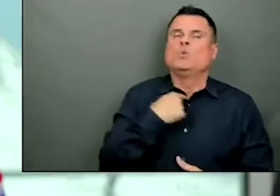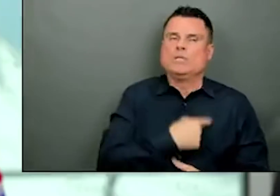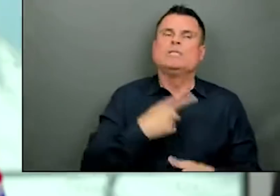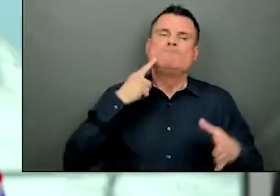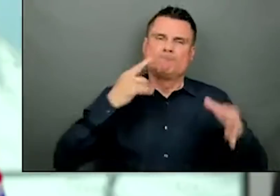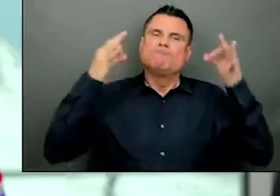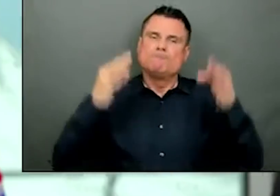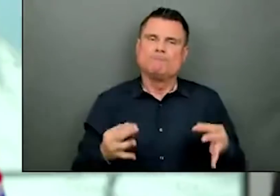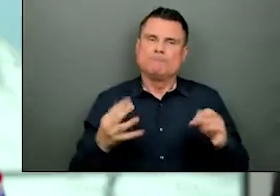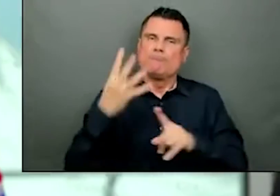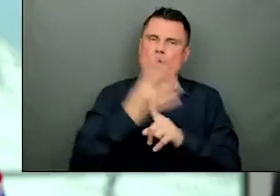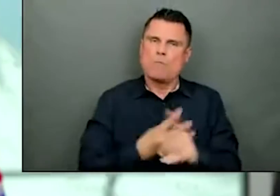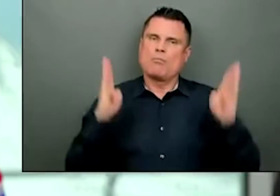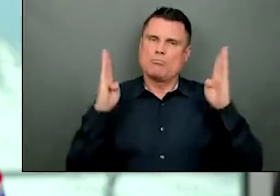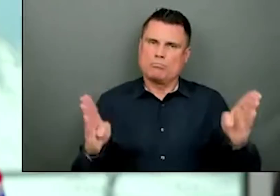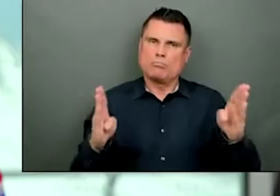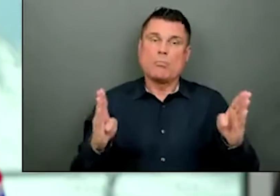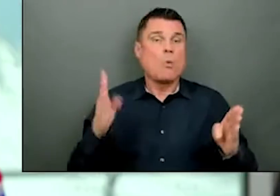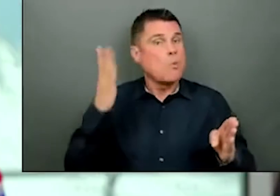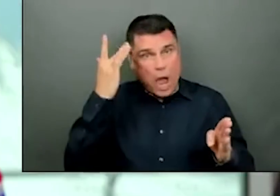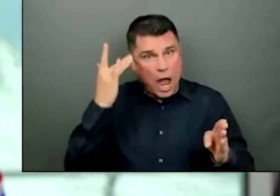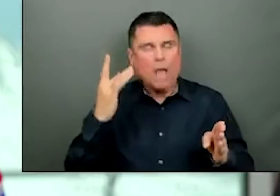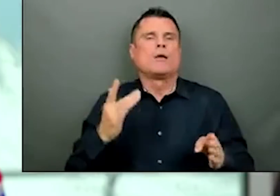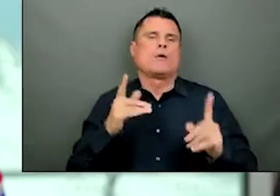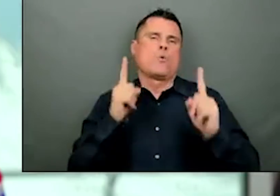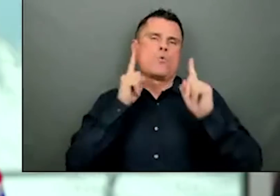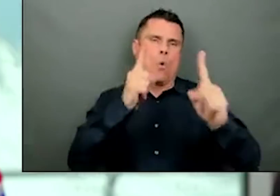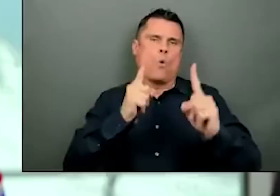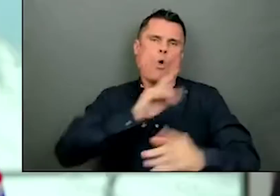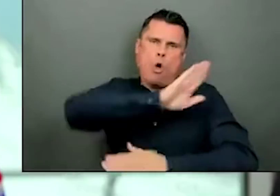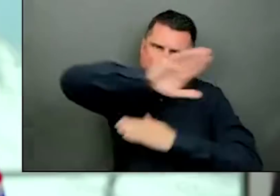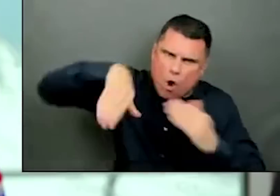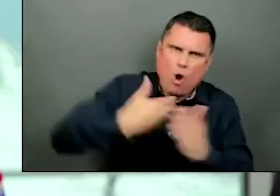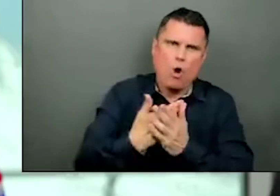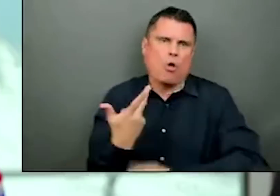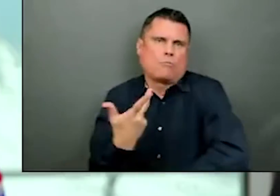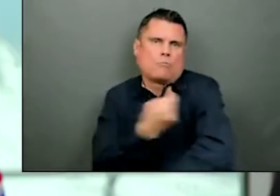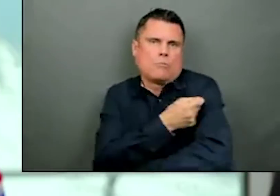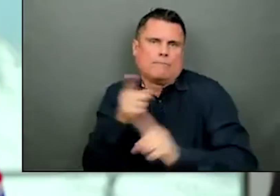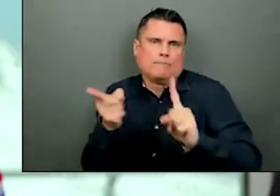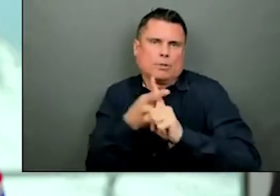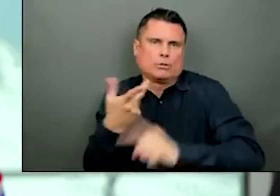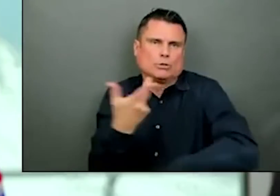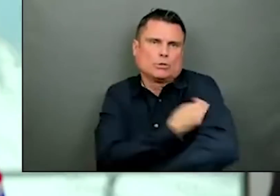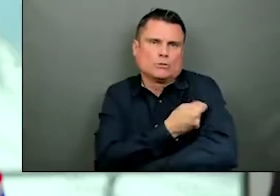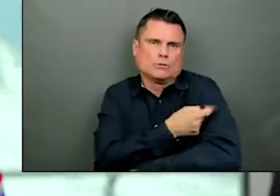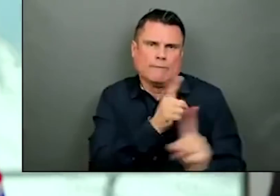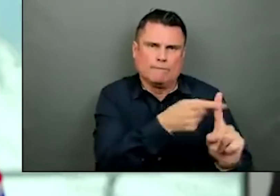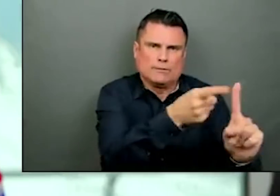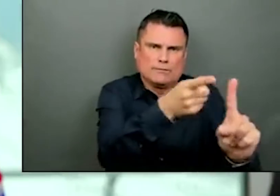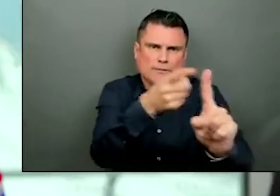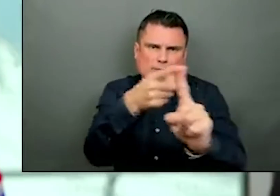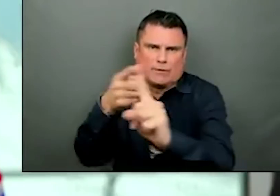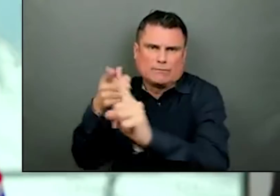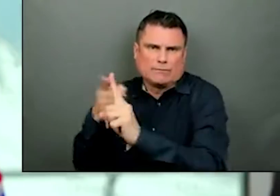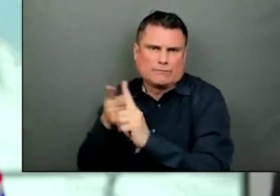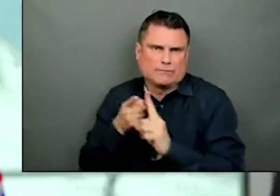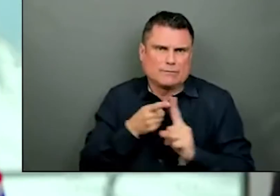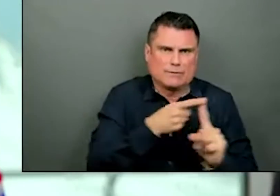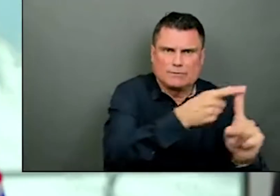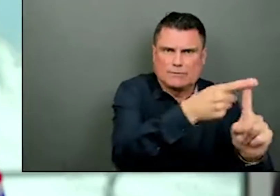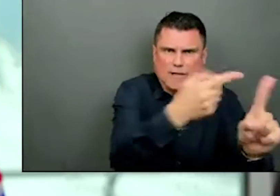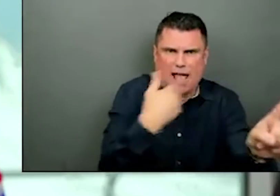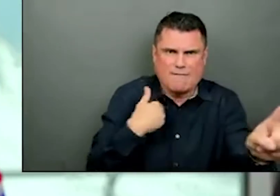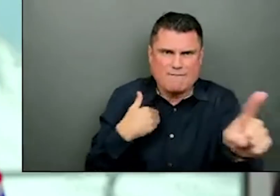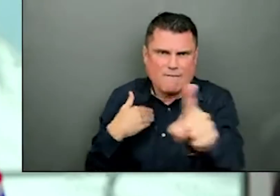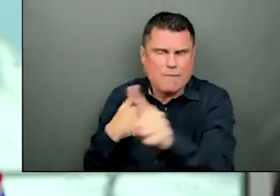more important is that than now, when we have started to see our cases take off again, and we know the effects